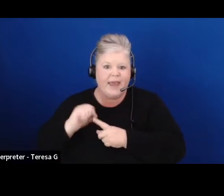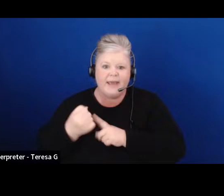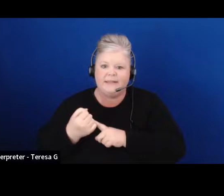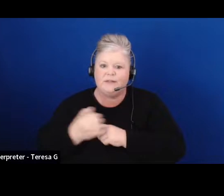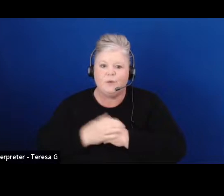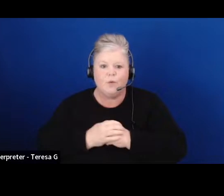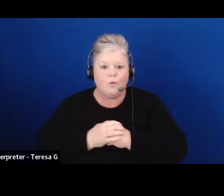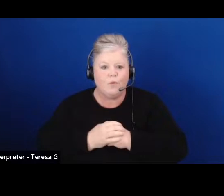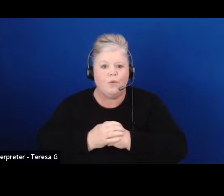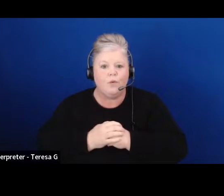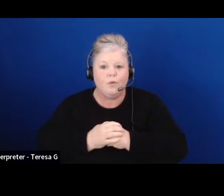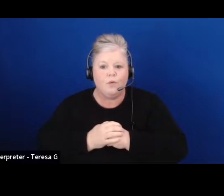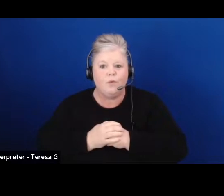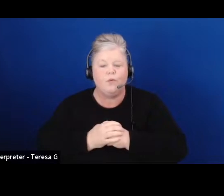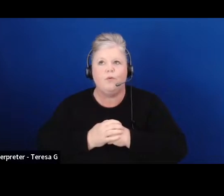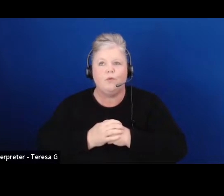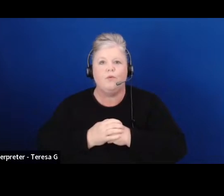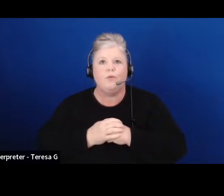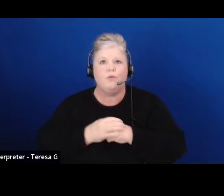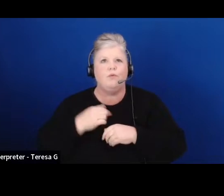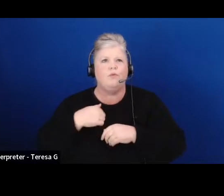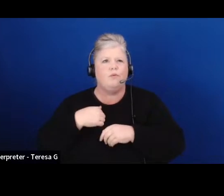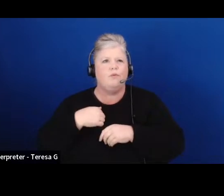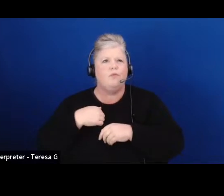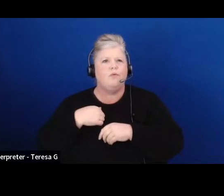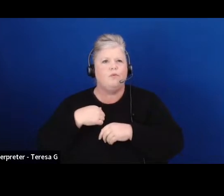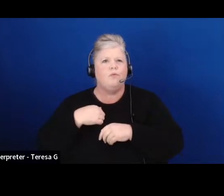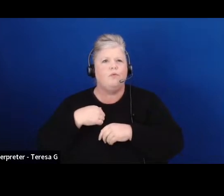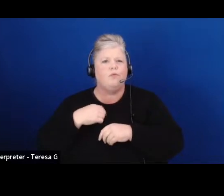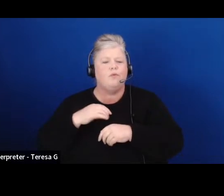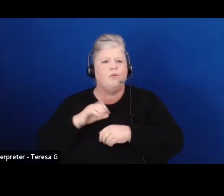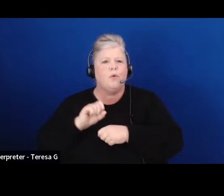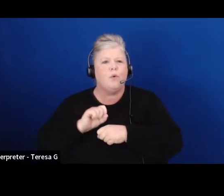I was working for ACDHH when